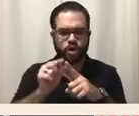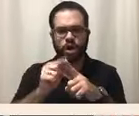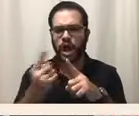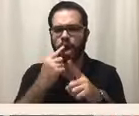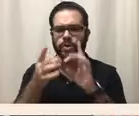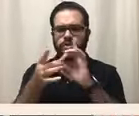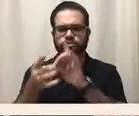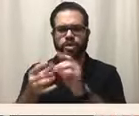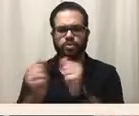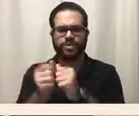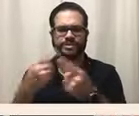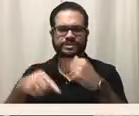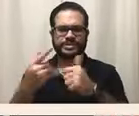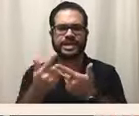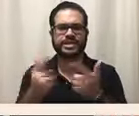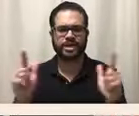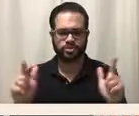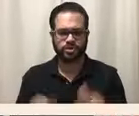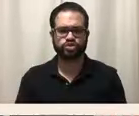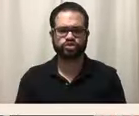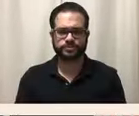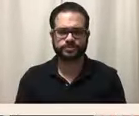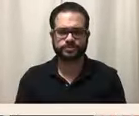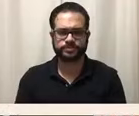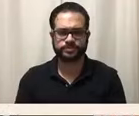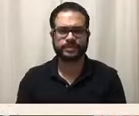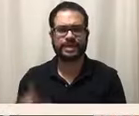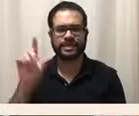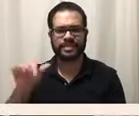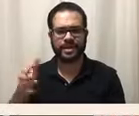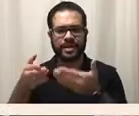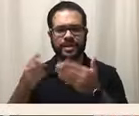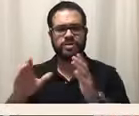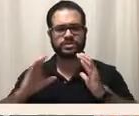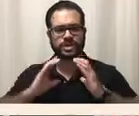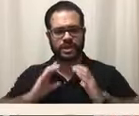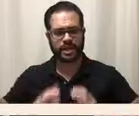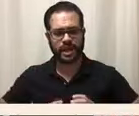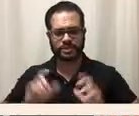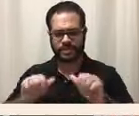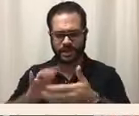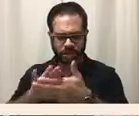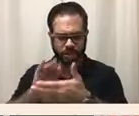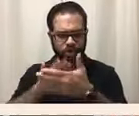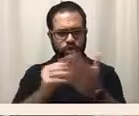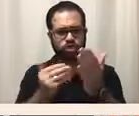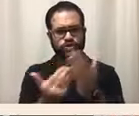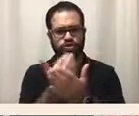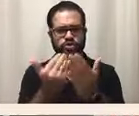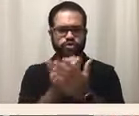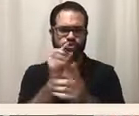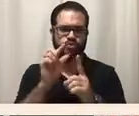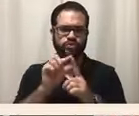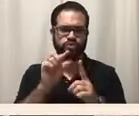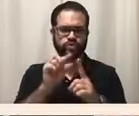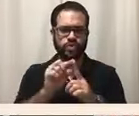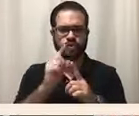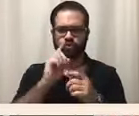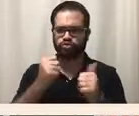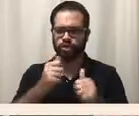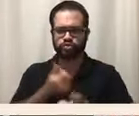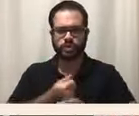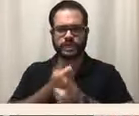language. This allows the client to learn new vocabulary in order to express themselves